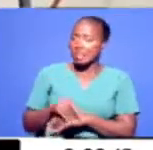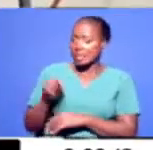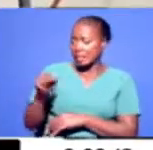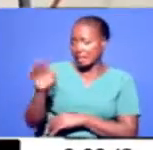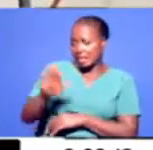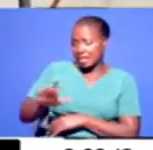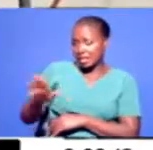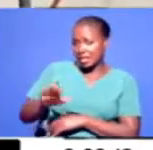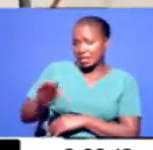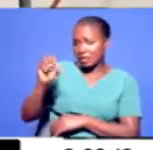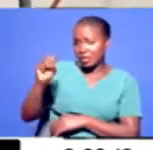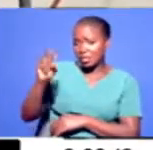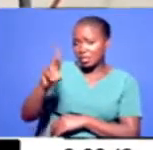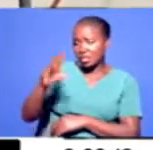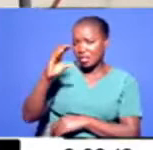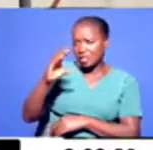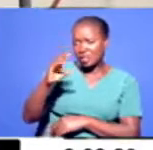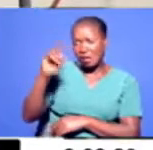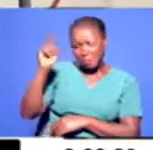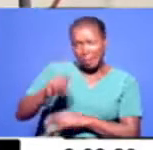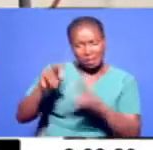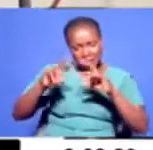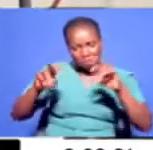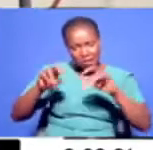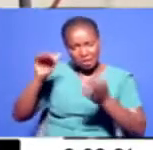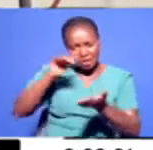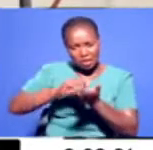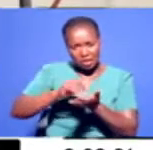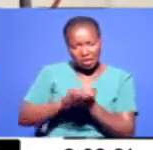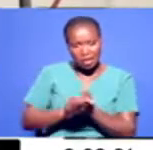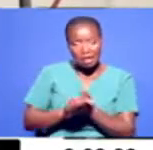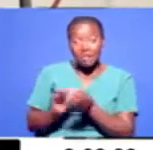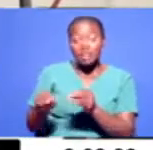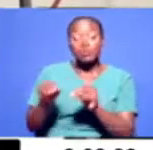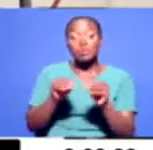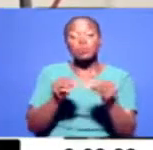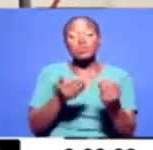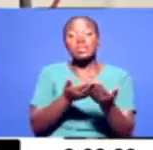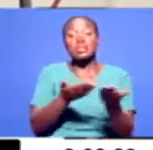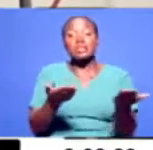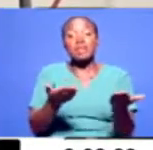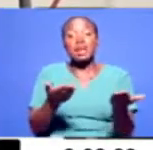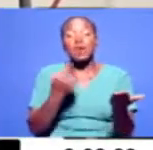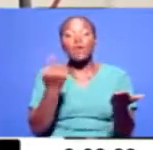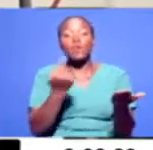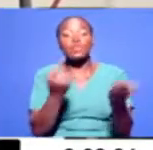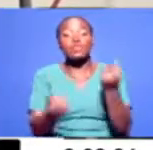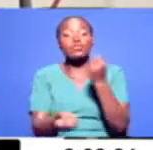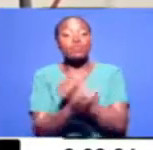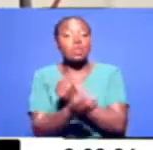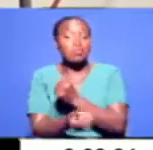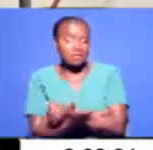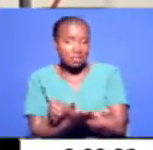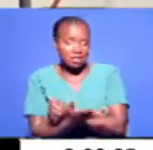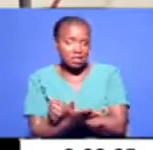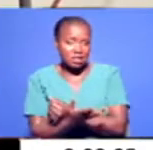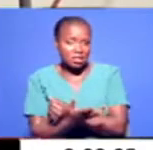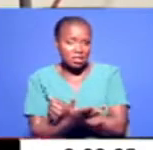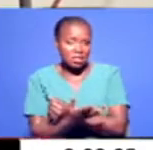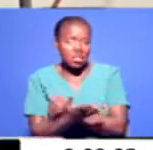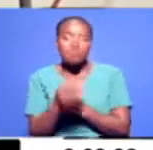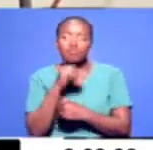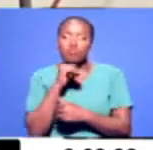of SRC must be revisited. It was put in place only to advise, not